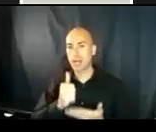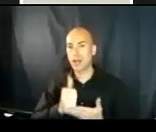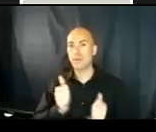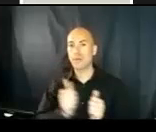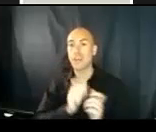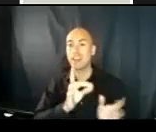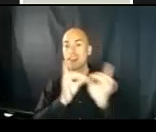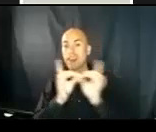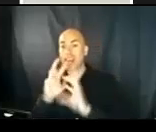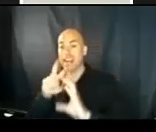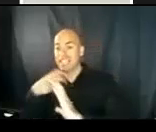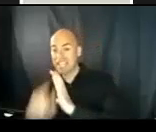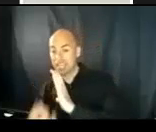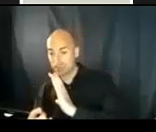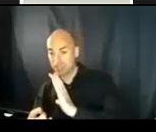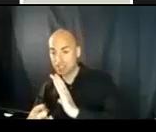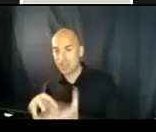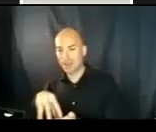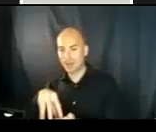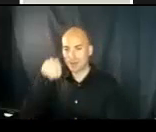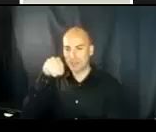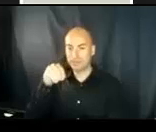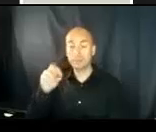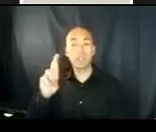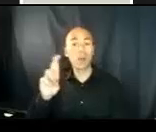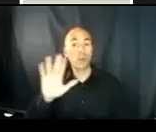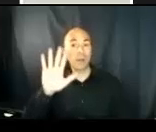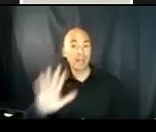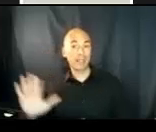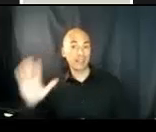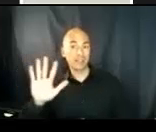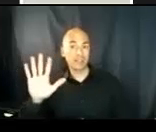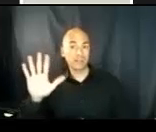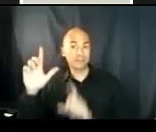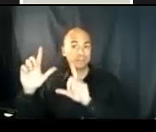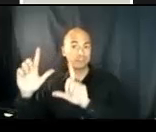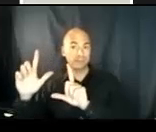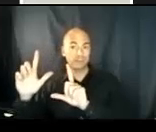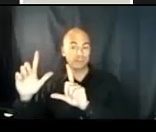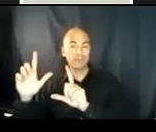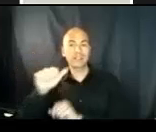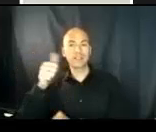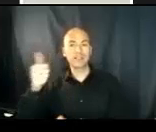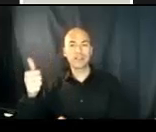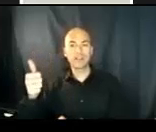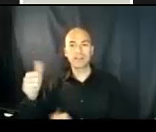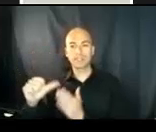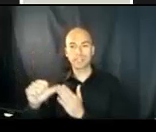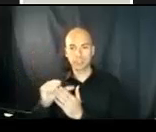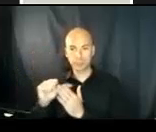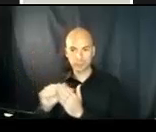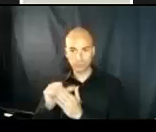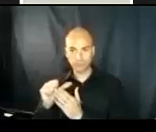learning. Now, if you see on the right-hand side, this is another page that of